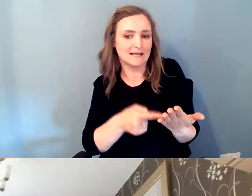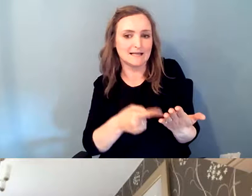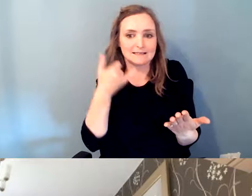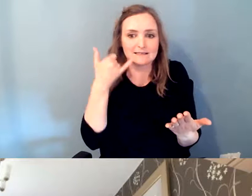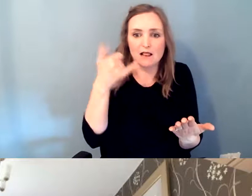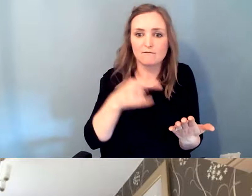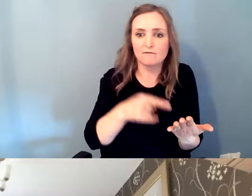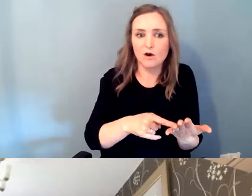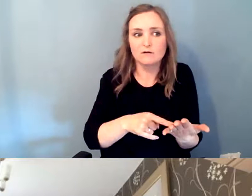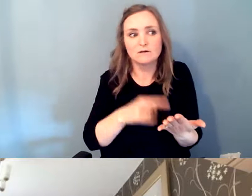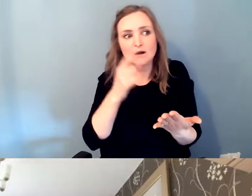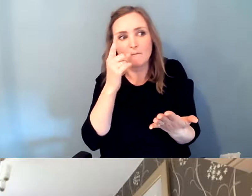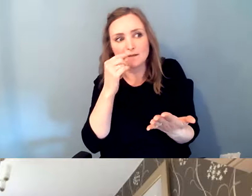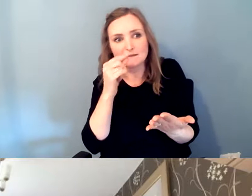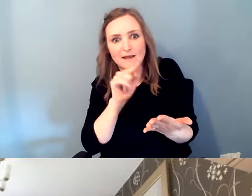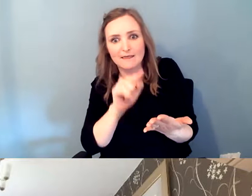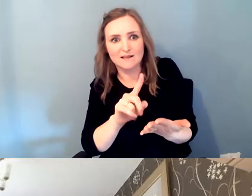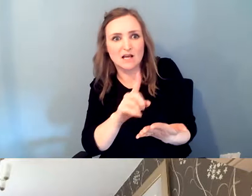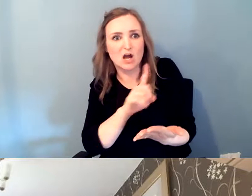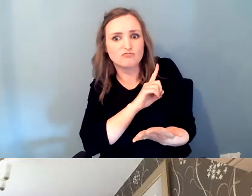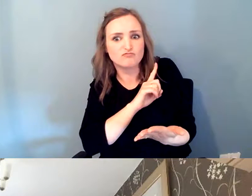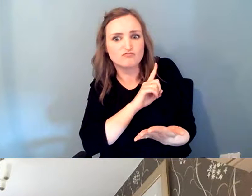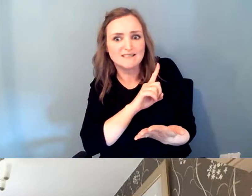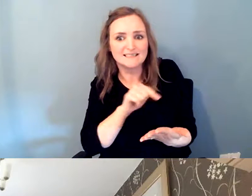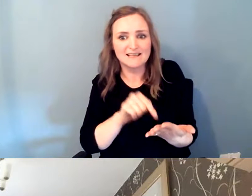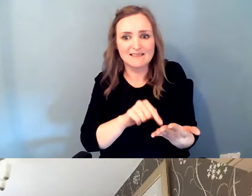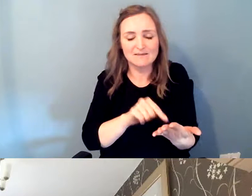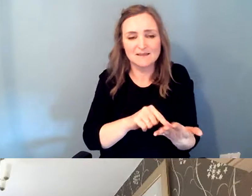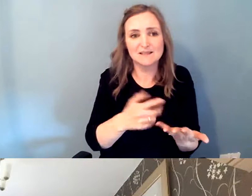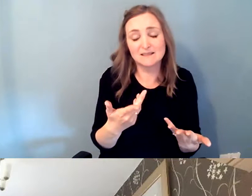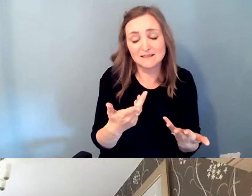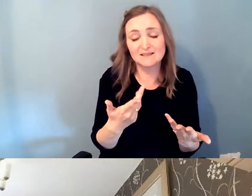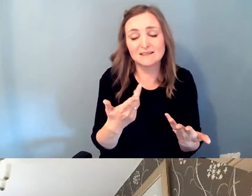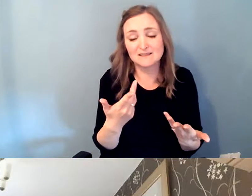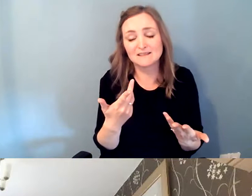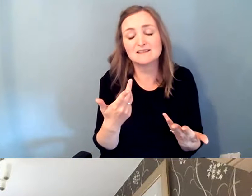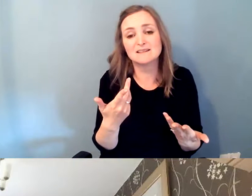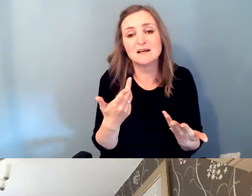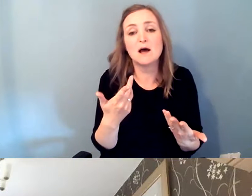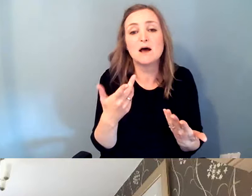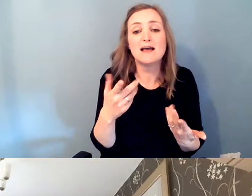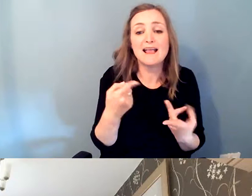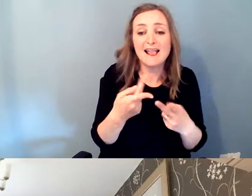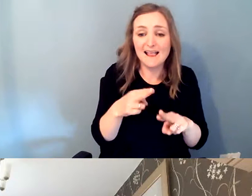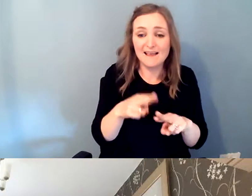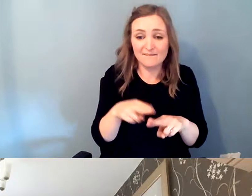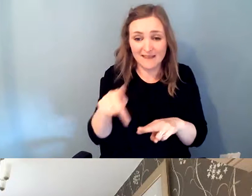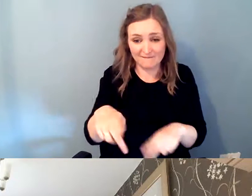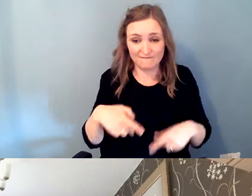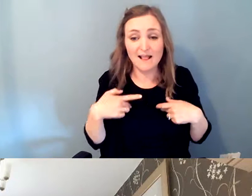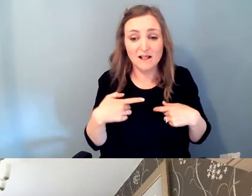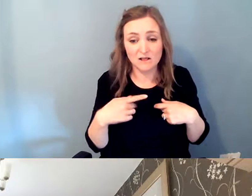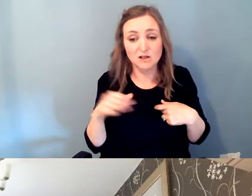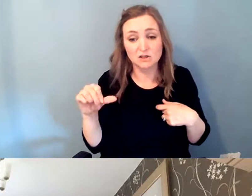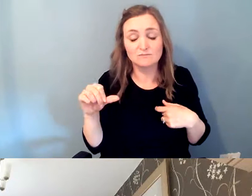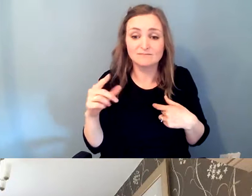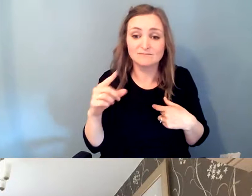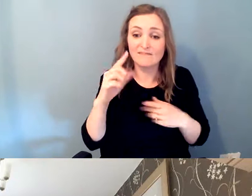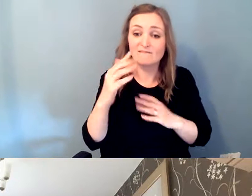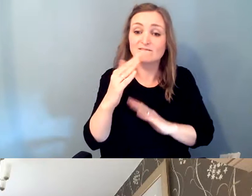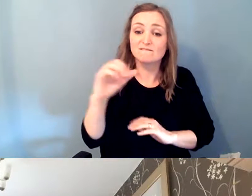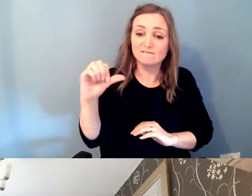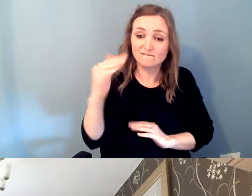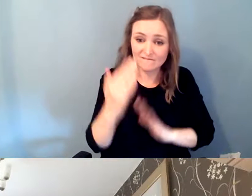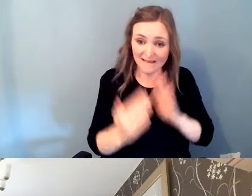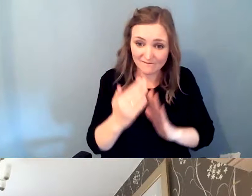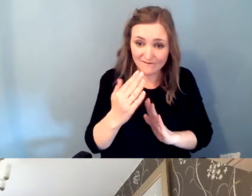any individual circumstance, about whether face-to-face is the best way forward or whether it can be dealt with in a different way.